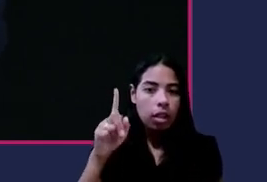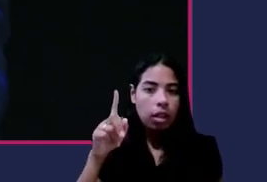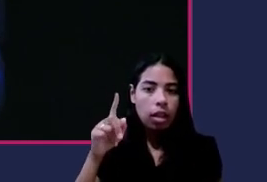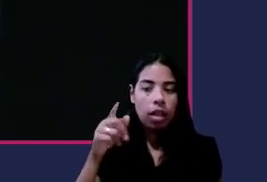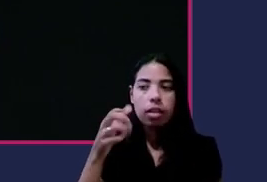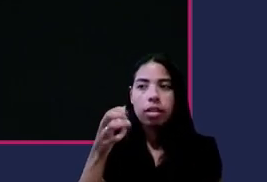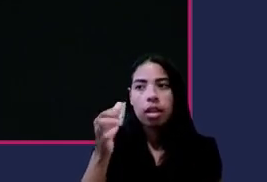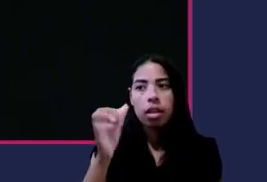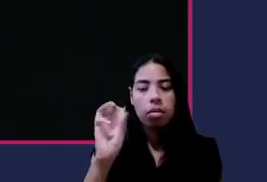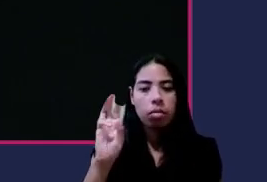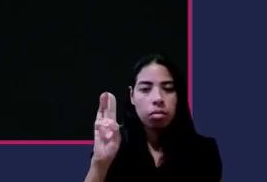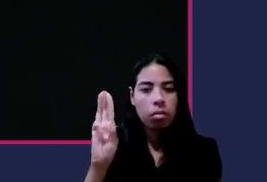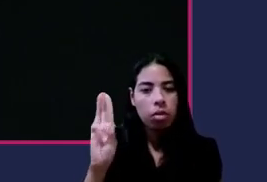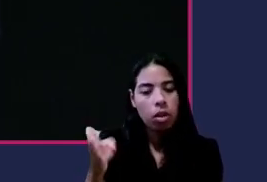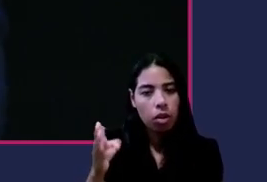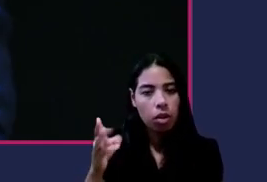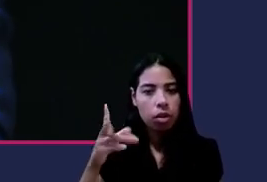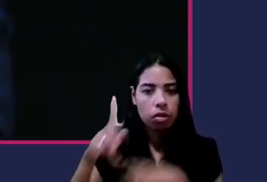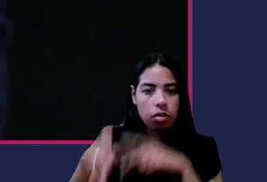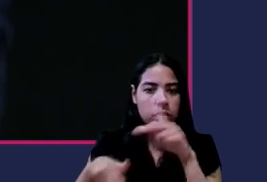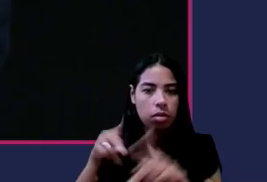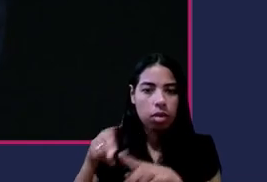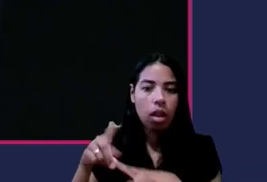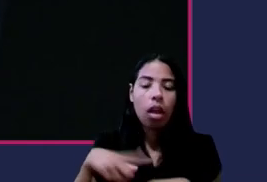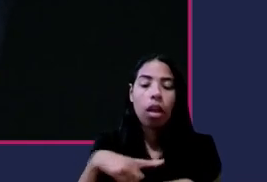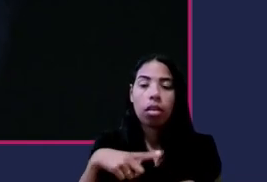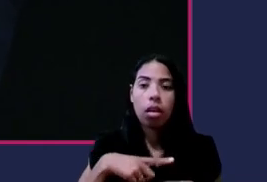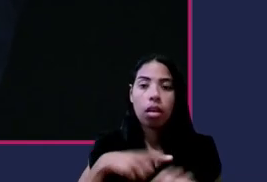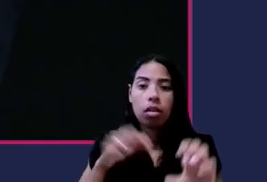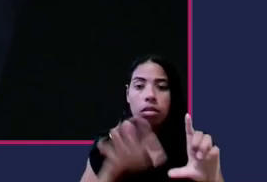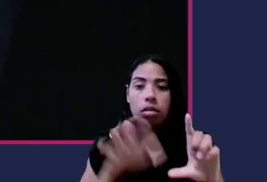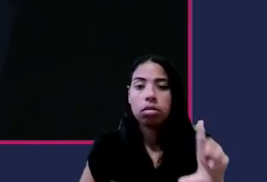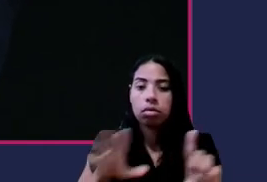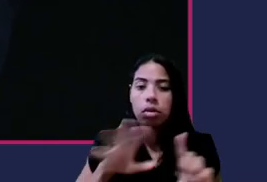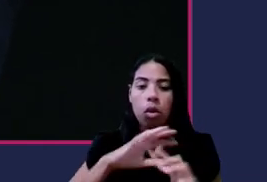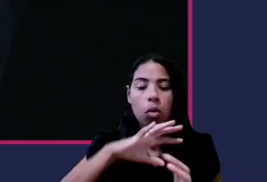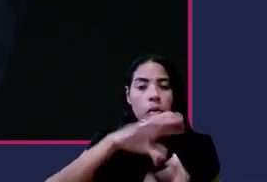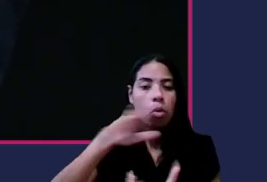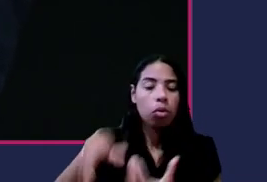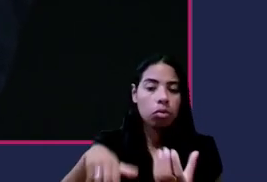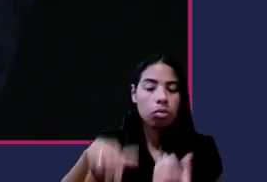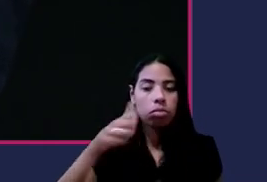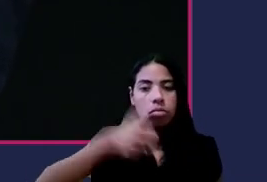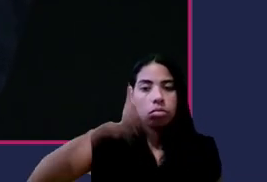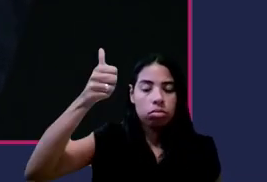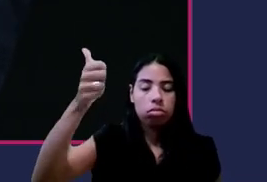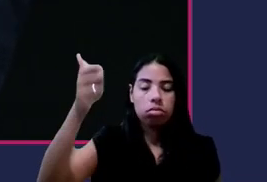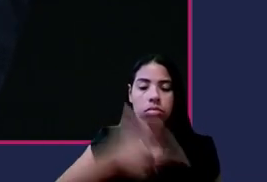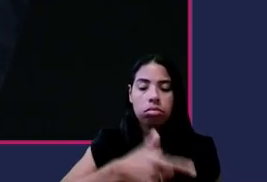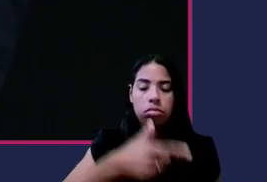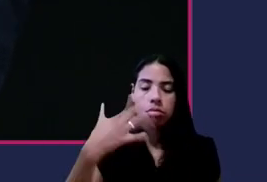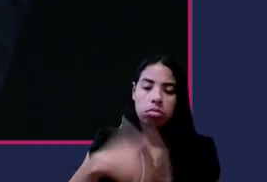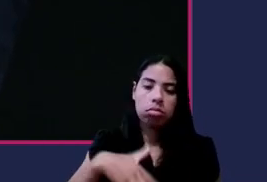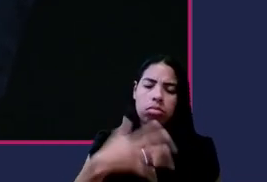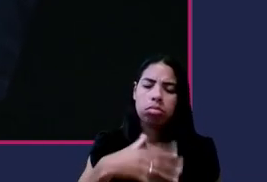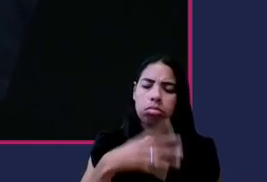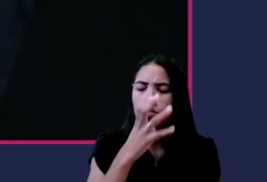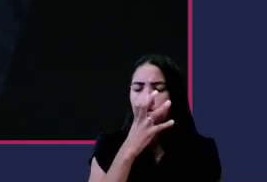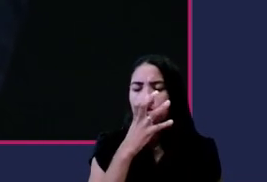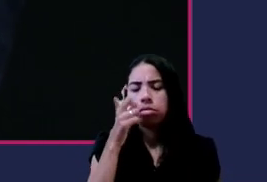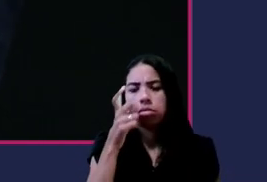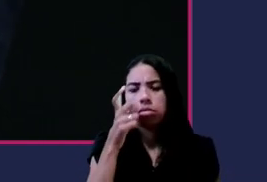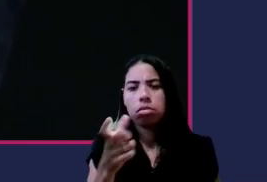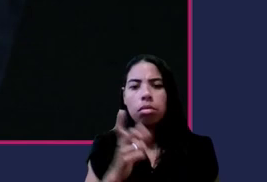It is a completely digitized country. The most in the world.